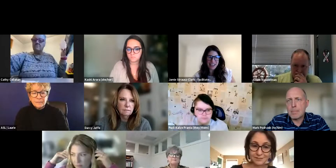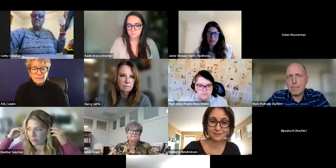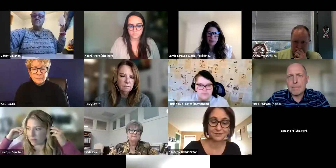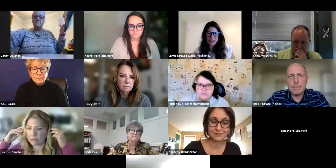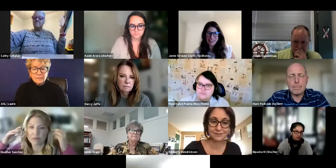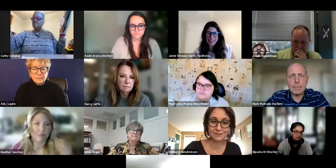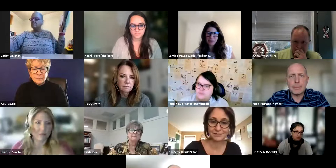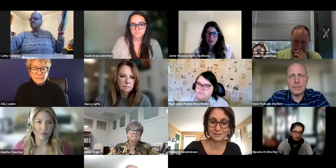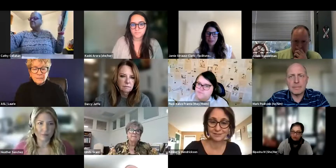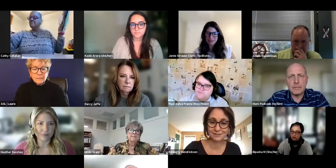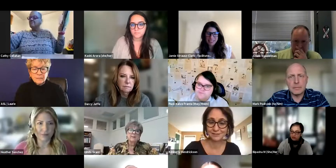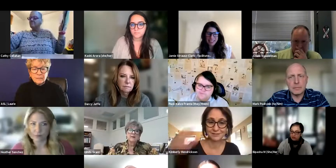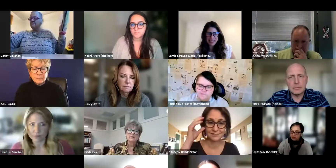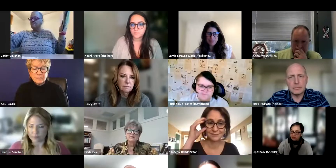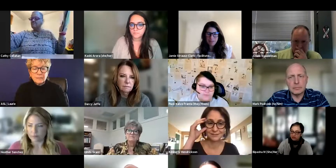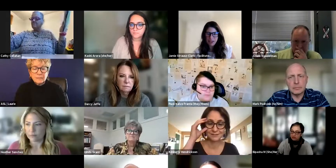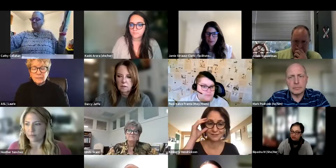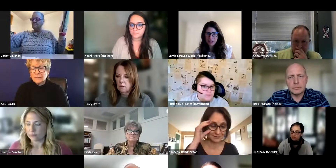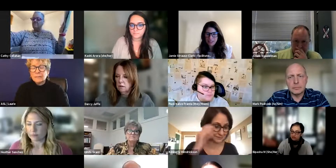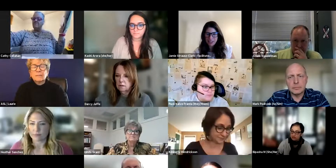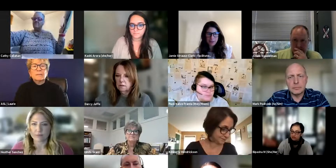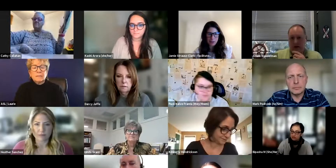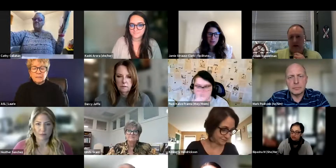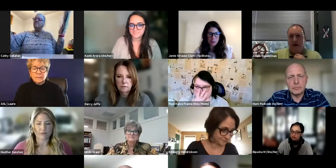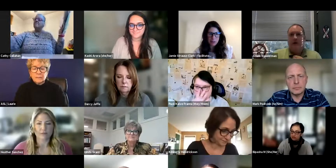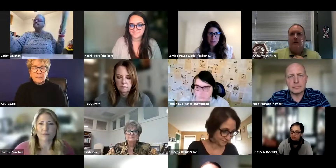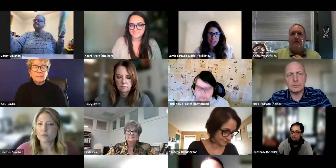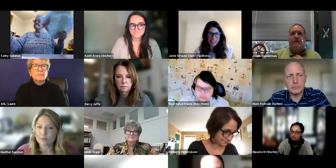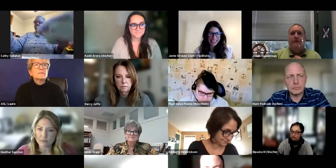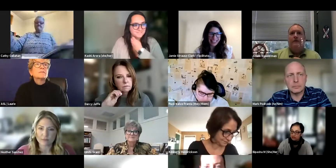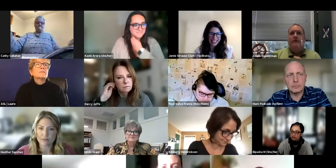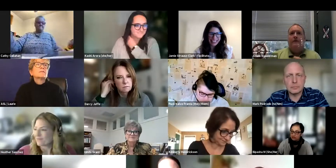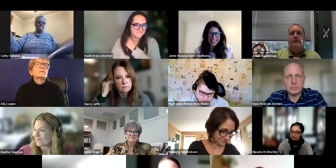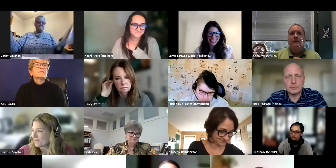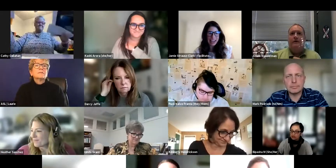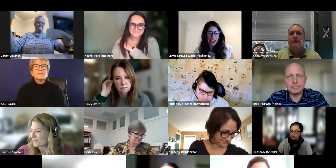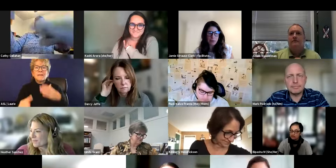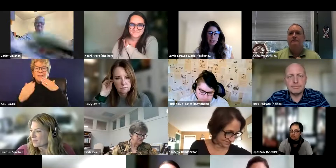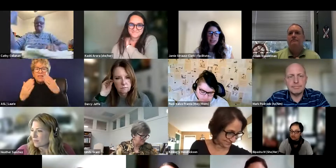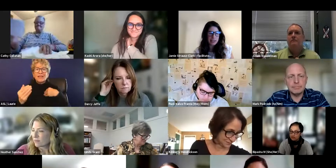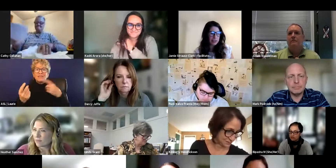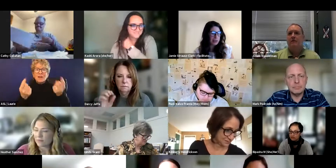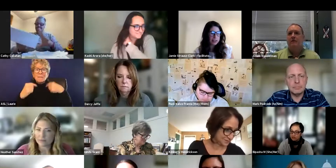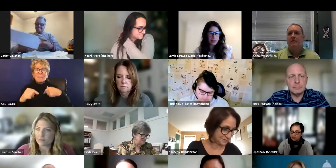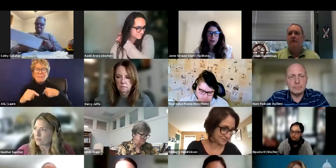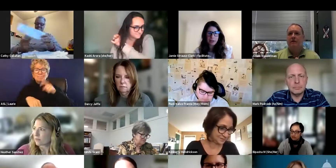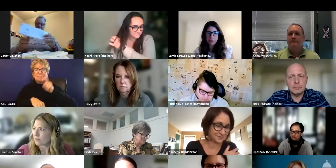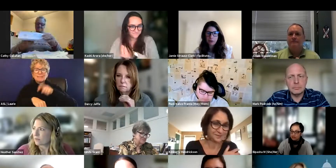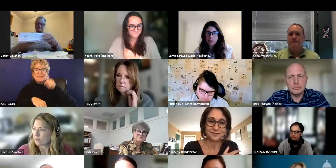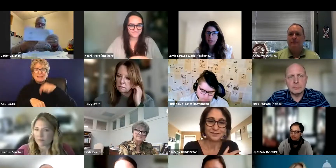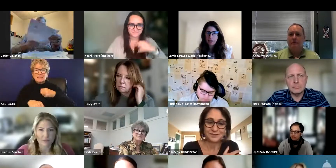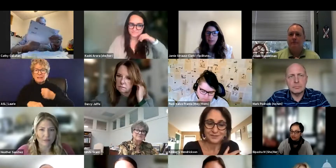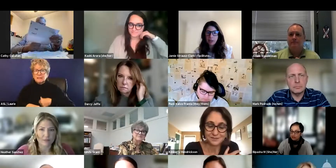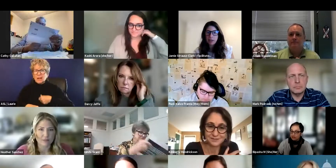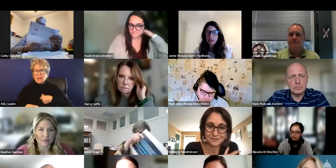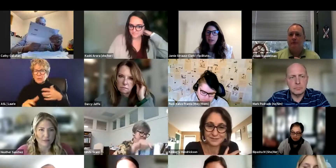Okay, everyone. Thanks for being back right on time. Sorry for the speed break. We're going to send you right into your breakout rooms.